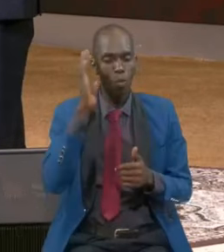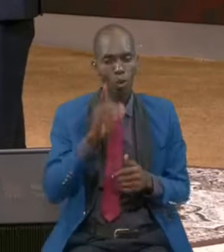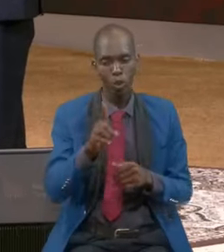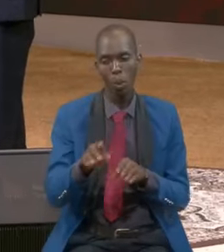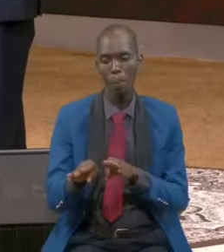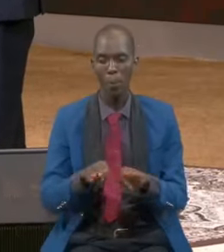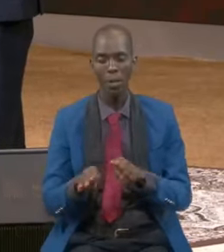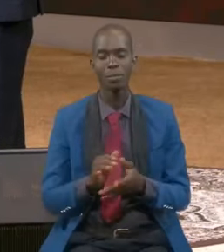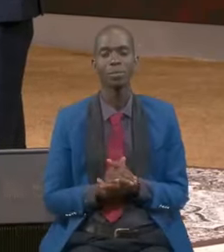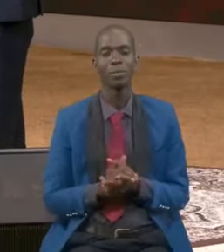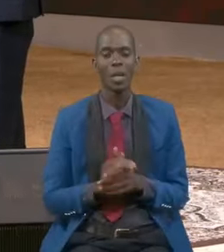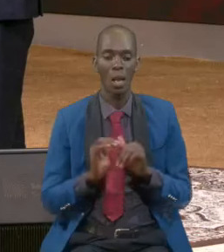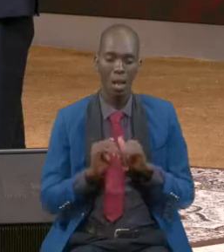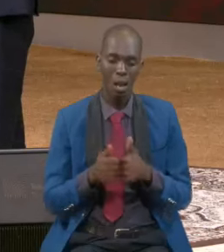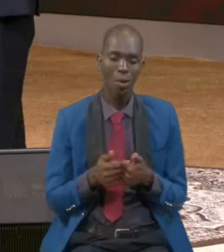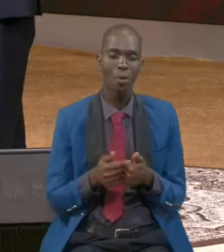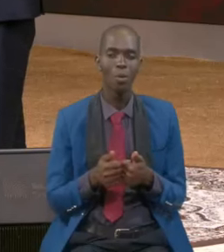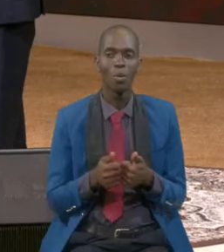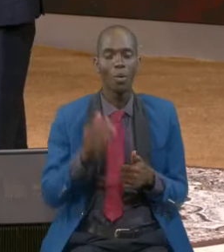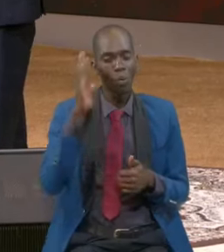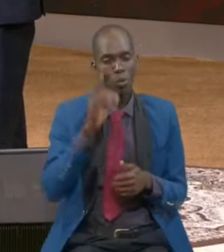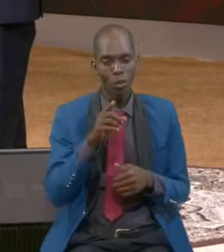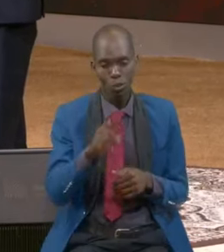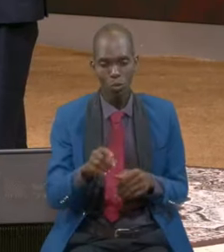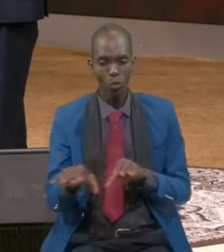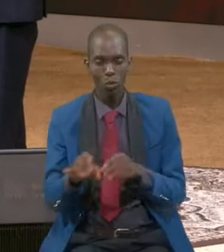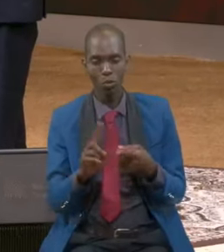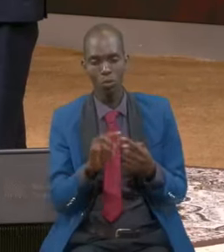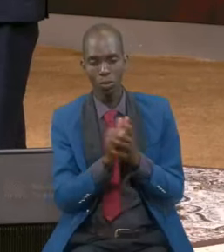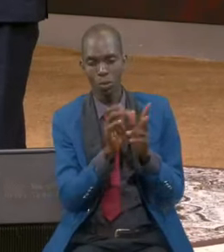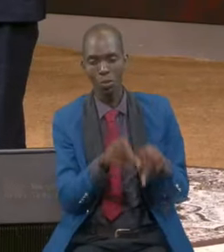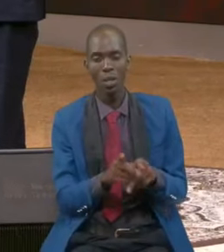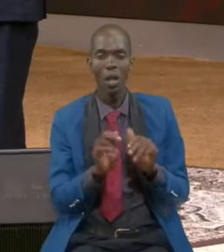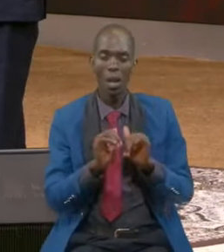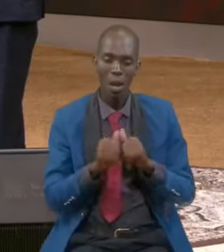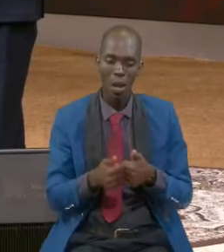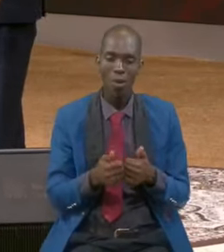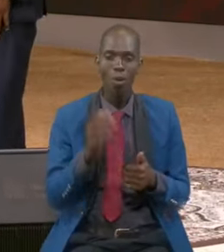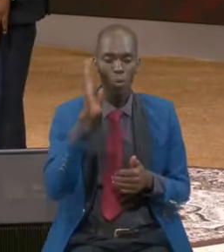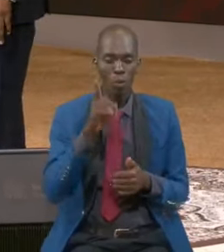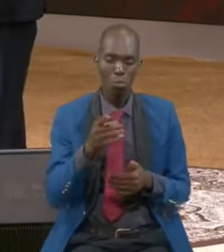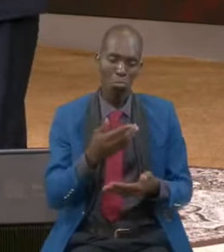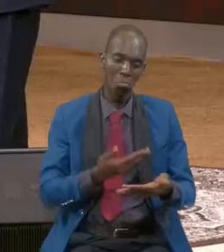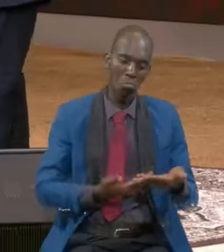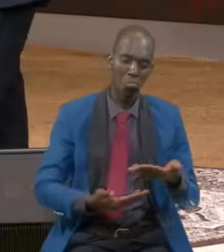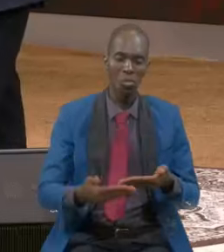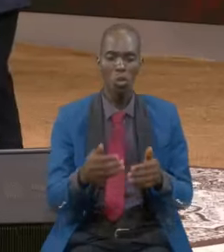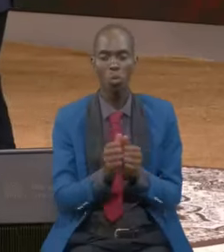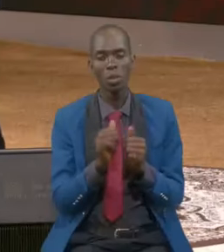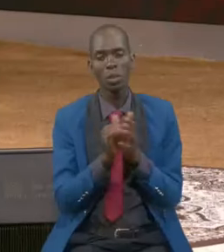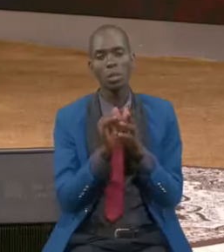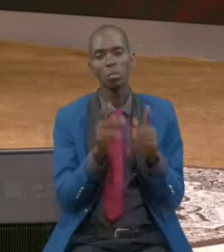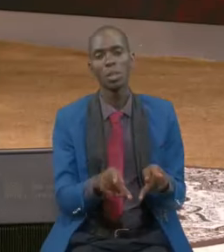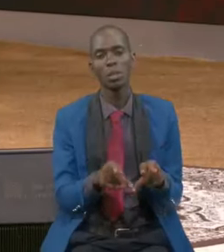behave? How will you treat him? How will you relate with her? Look